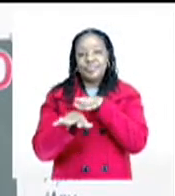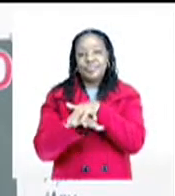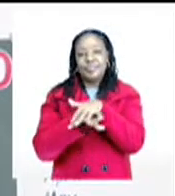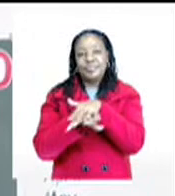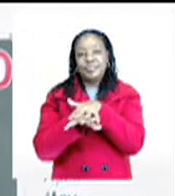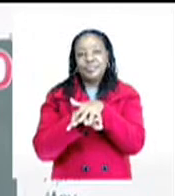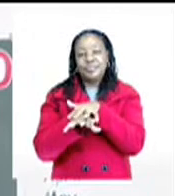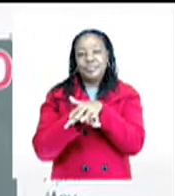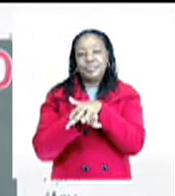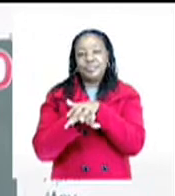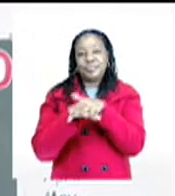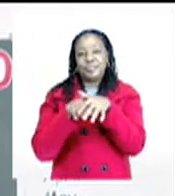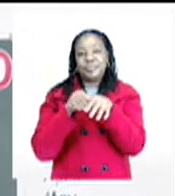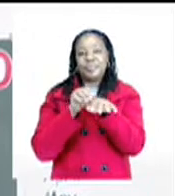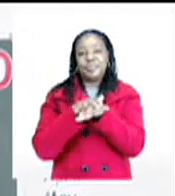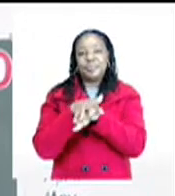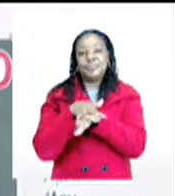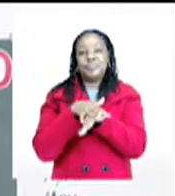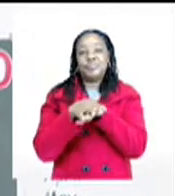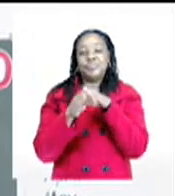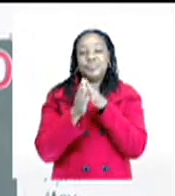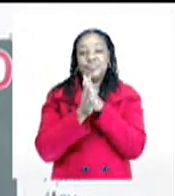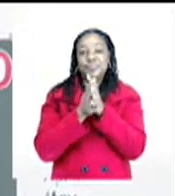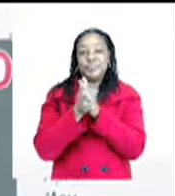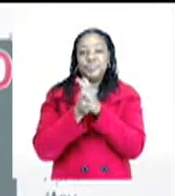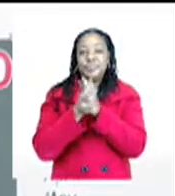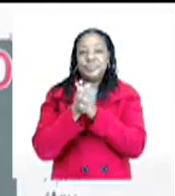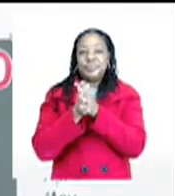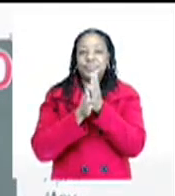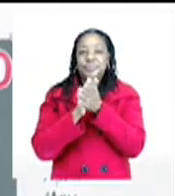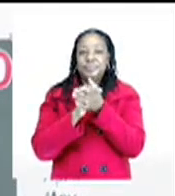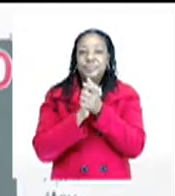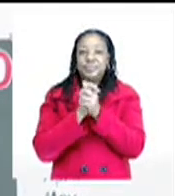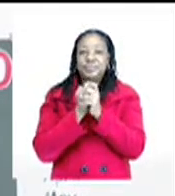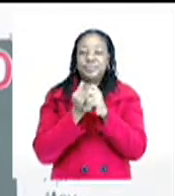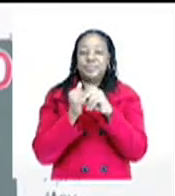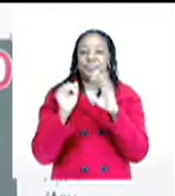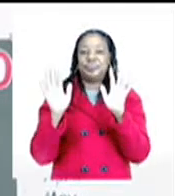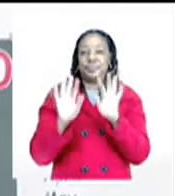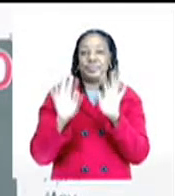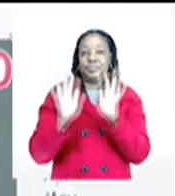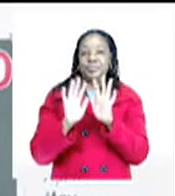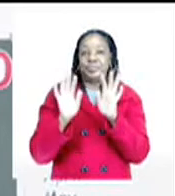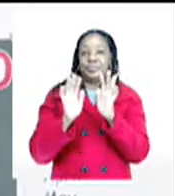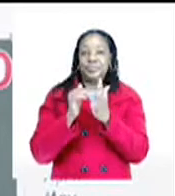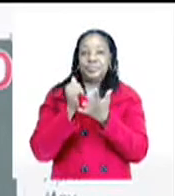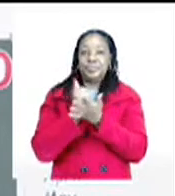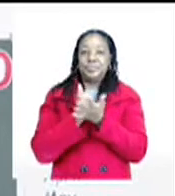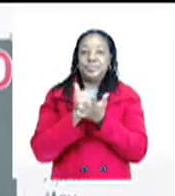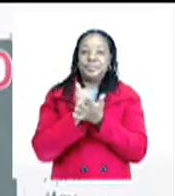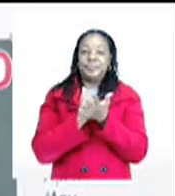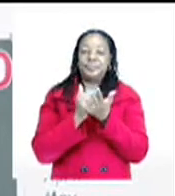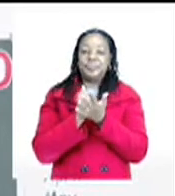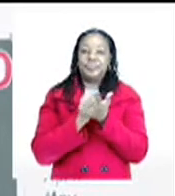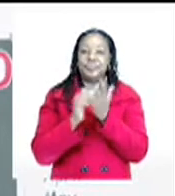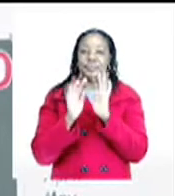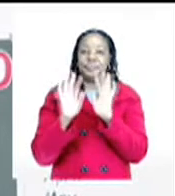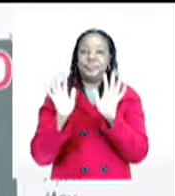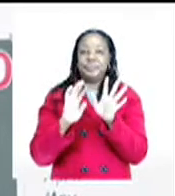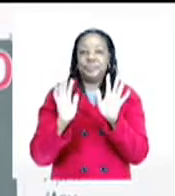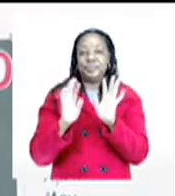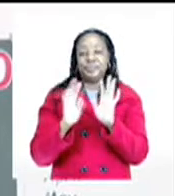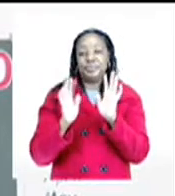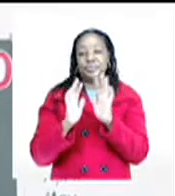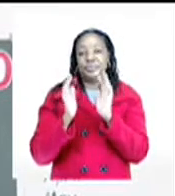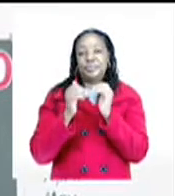Rub your hands back inside and forth. Now your hands and mine are clean. We